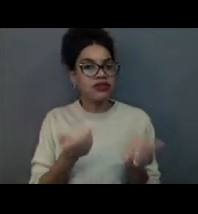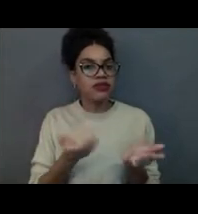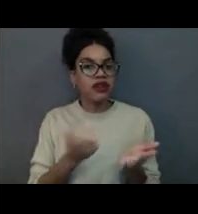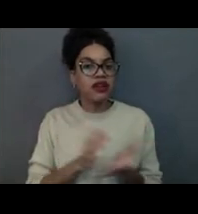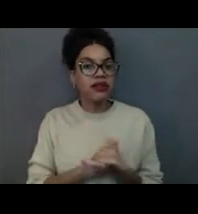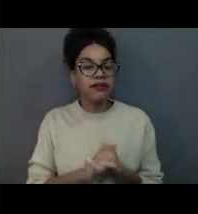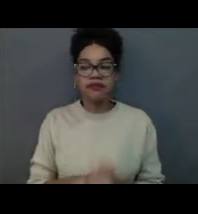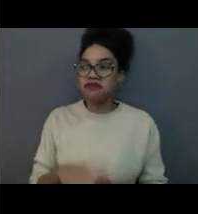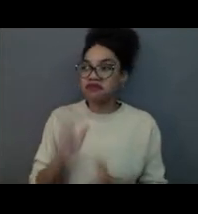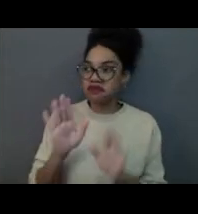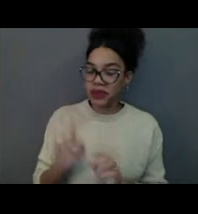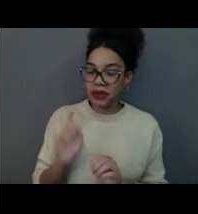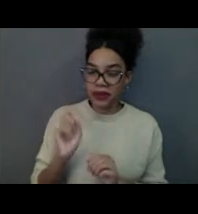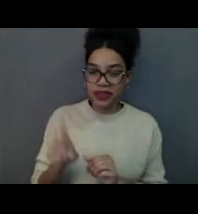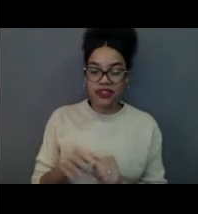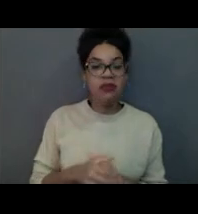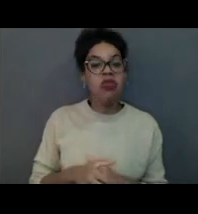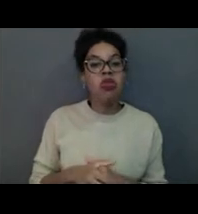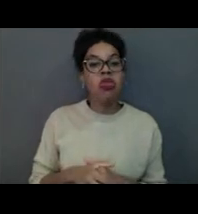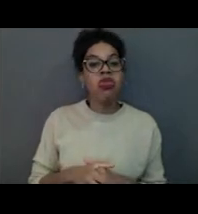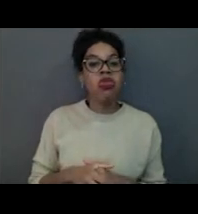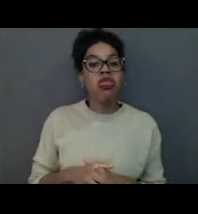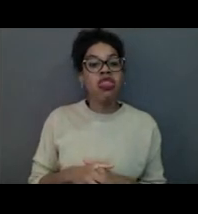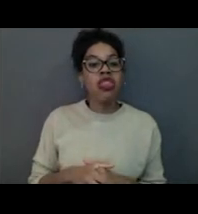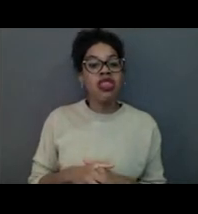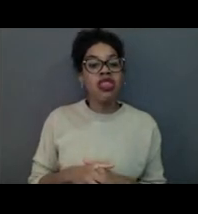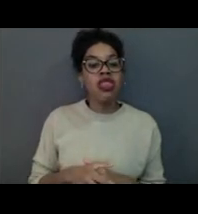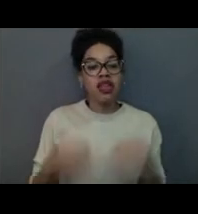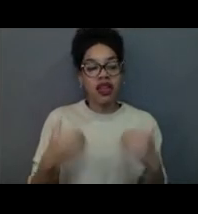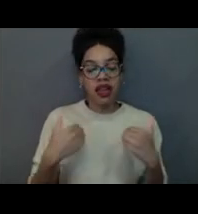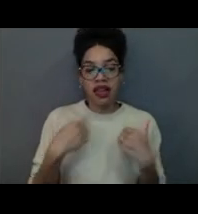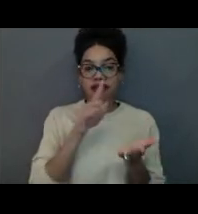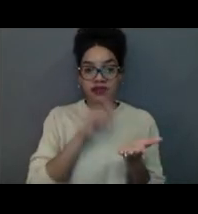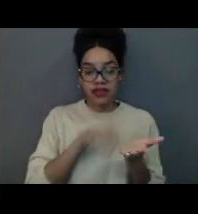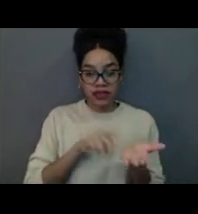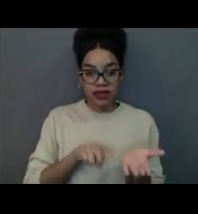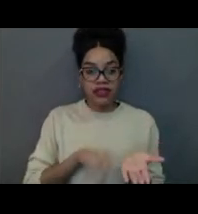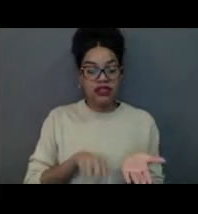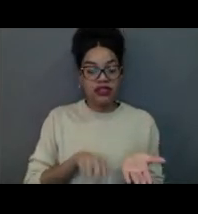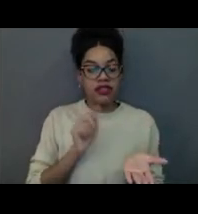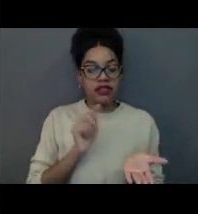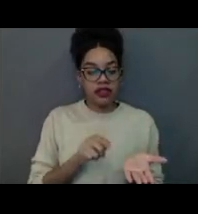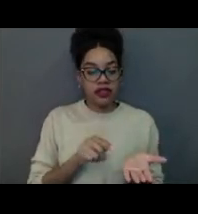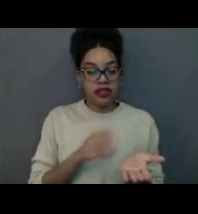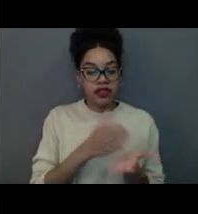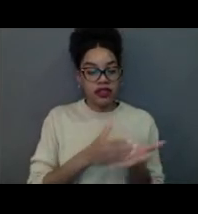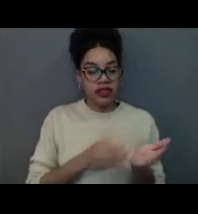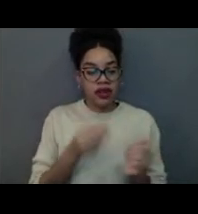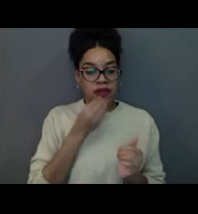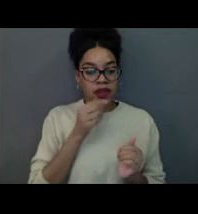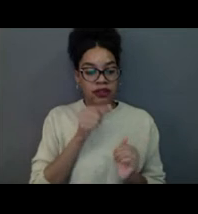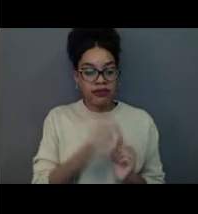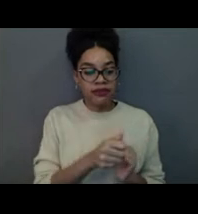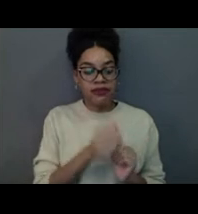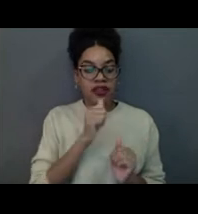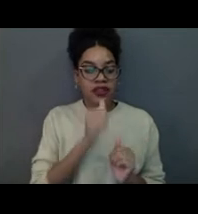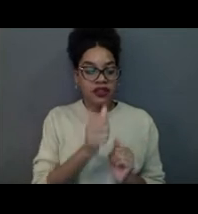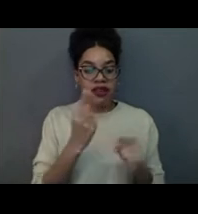Irene. So there are inspections where products are deemed unfit for commerce.